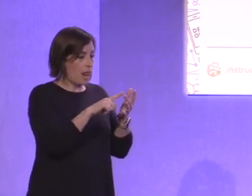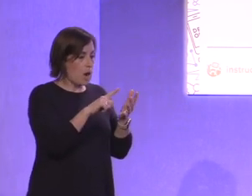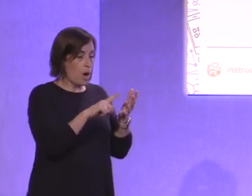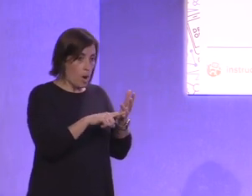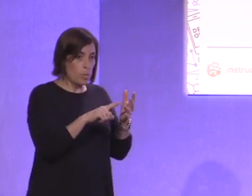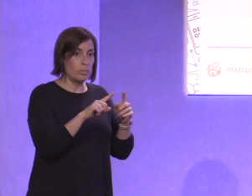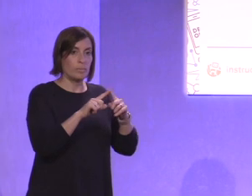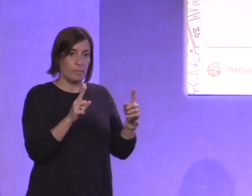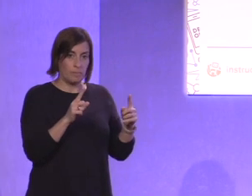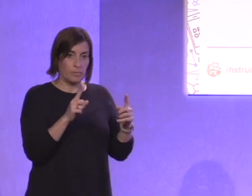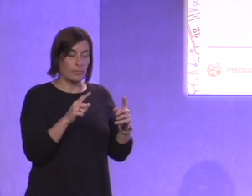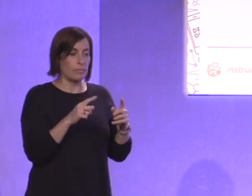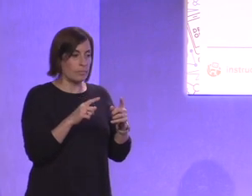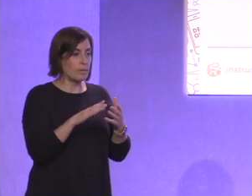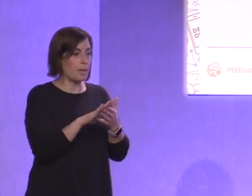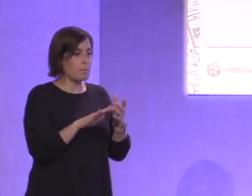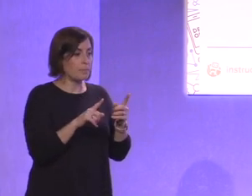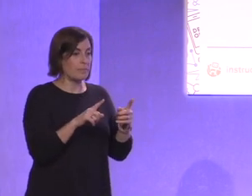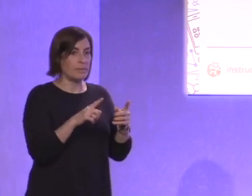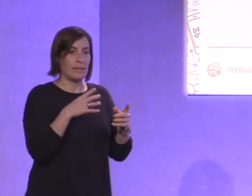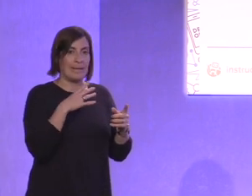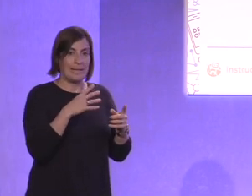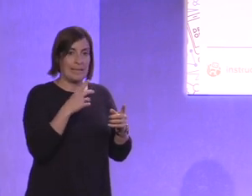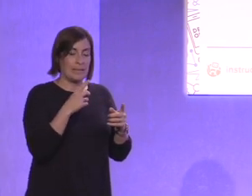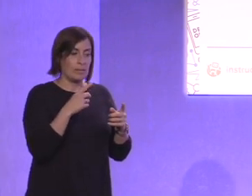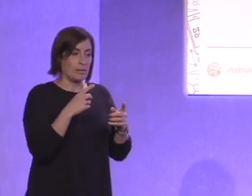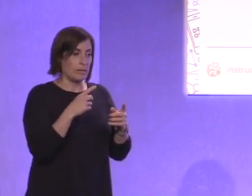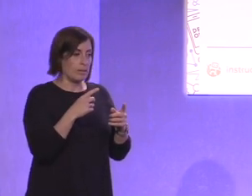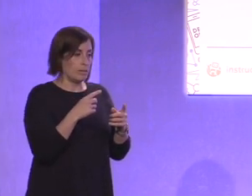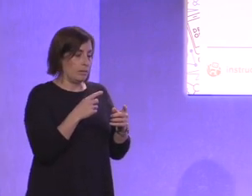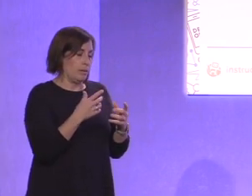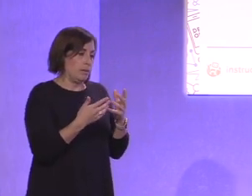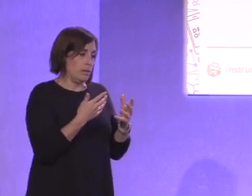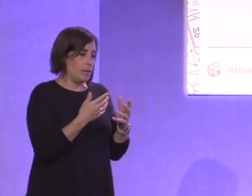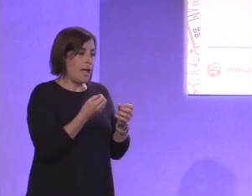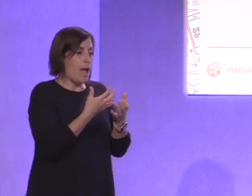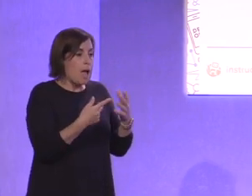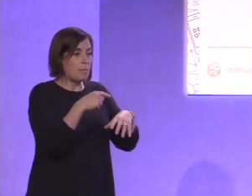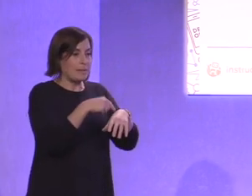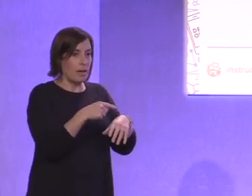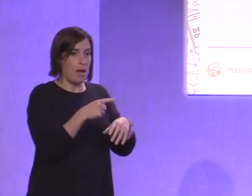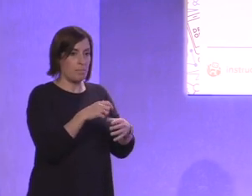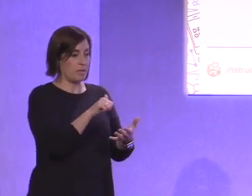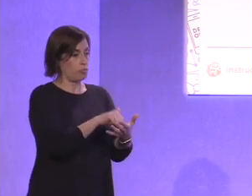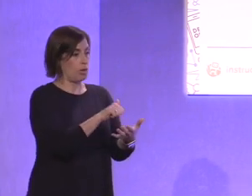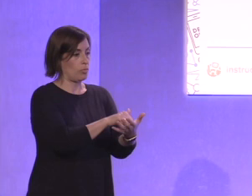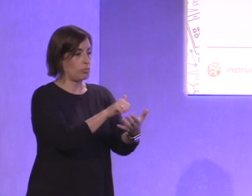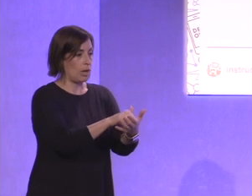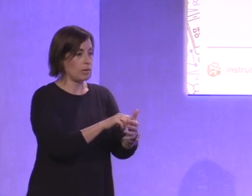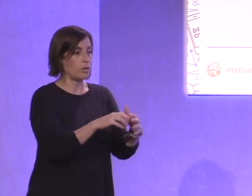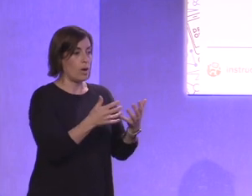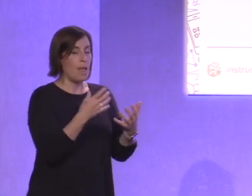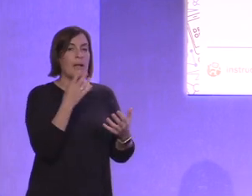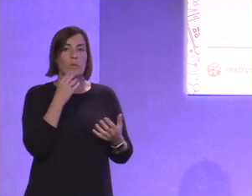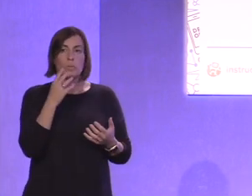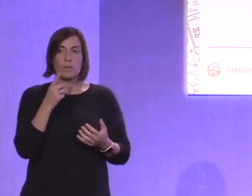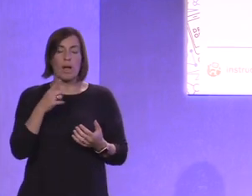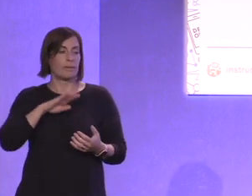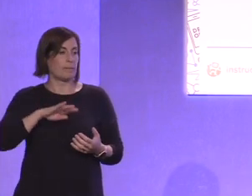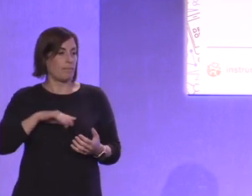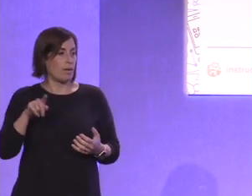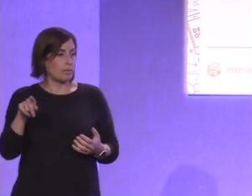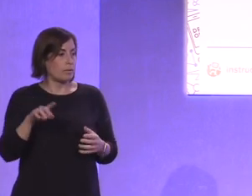asking, how often does that need to come back true for my user to be adequately served?